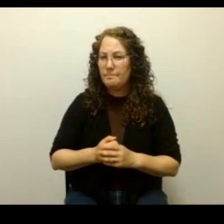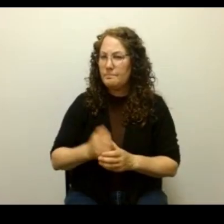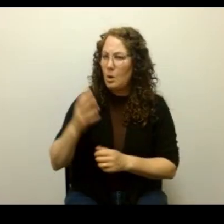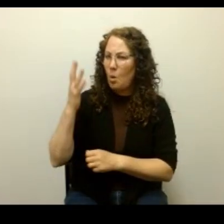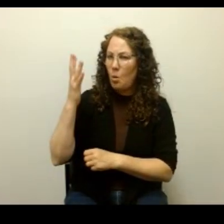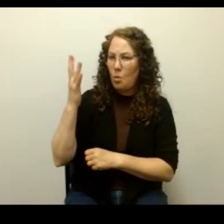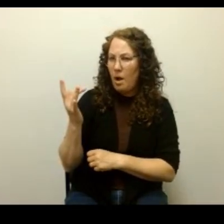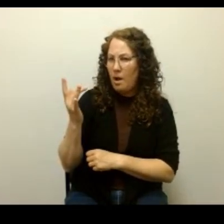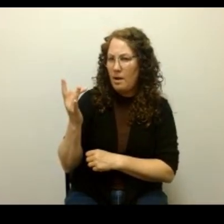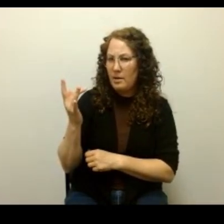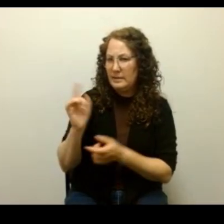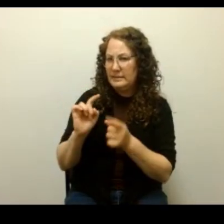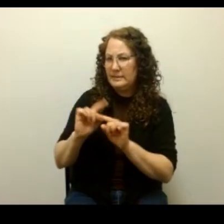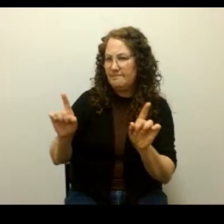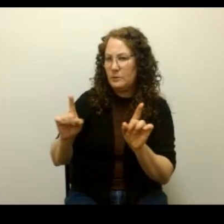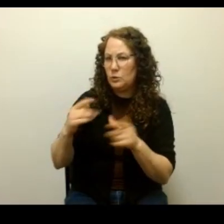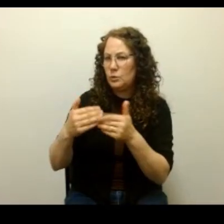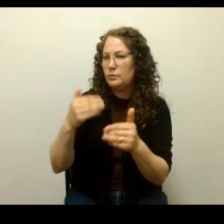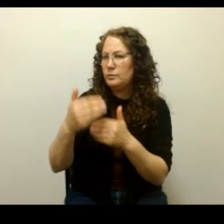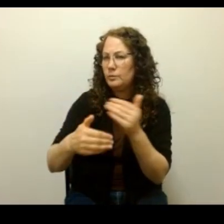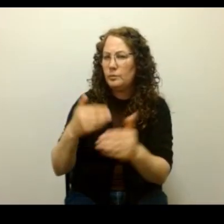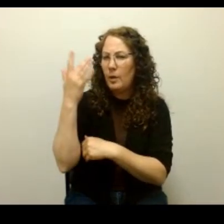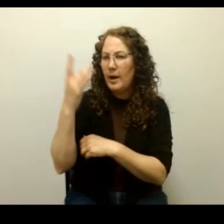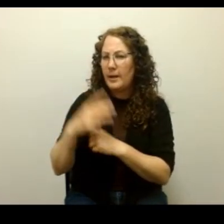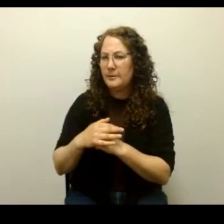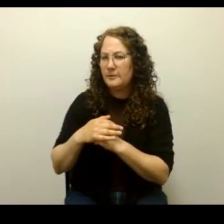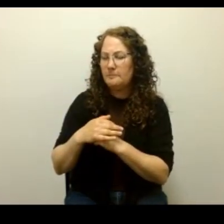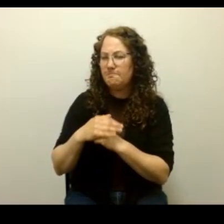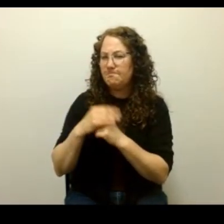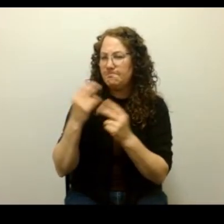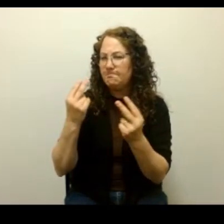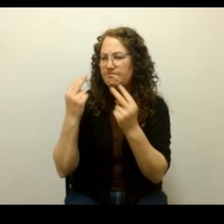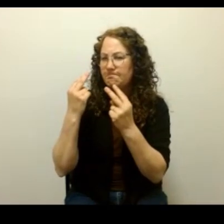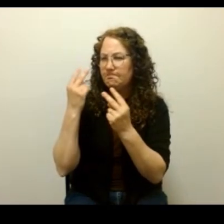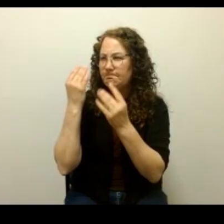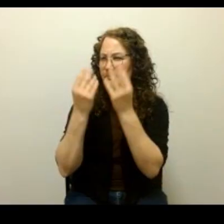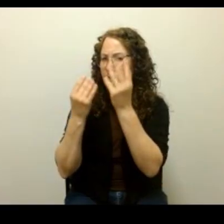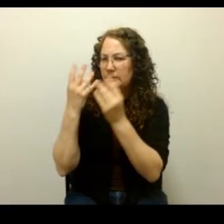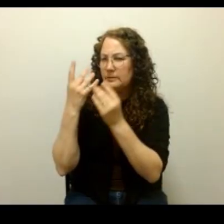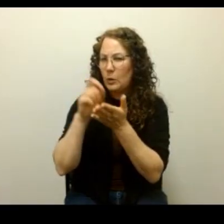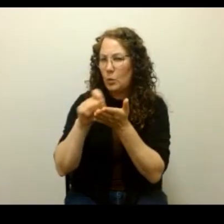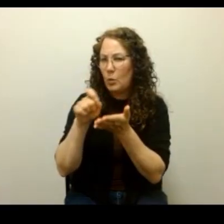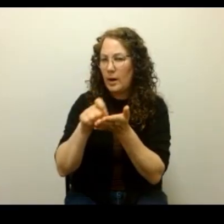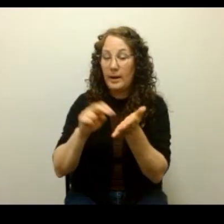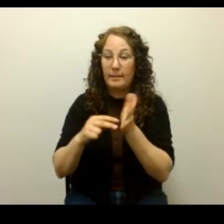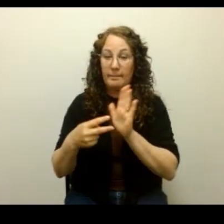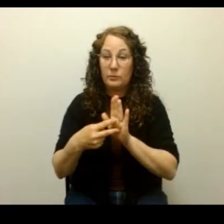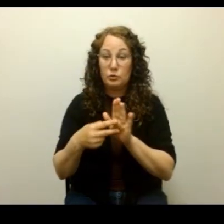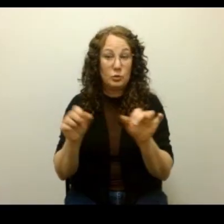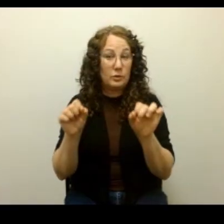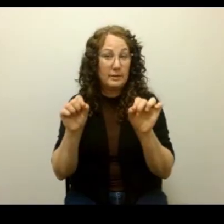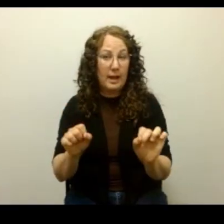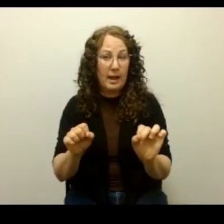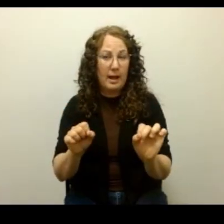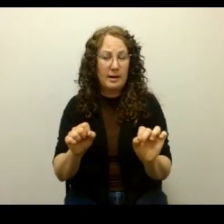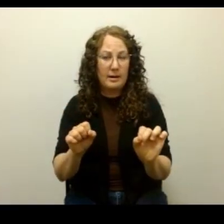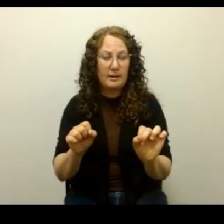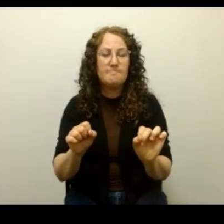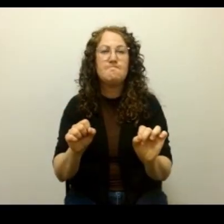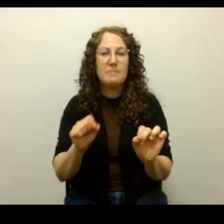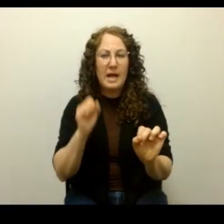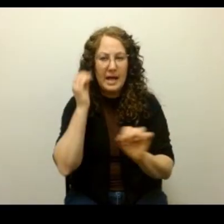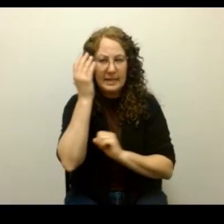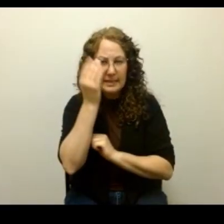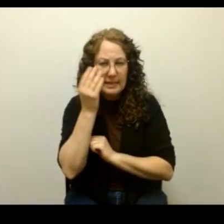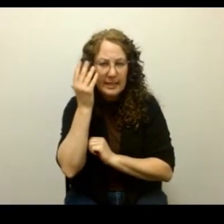doing that differently. So reflective writing enables you to think back as